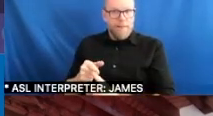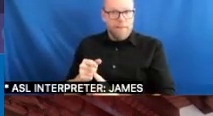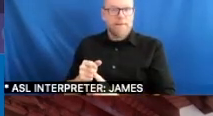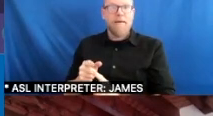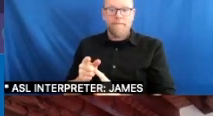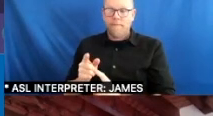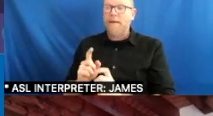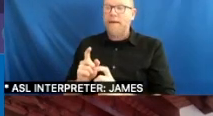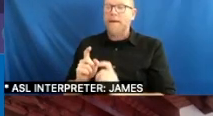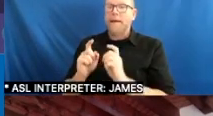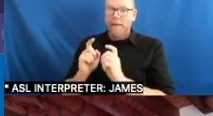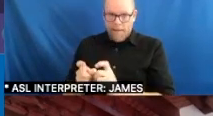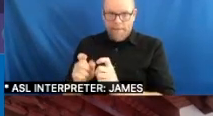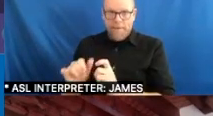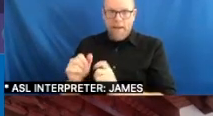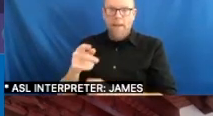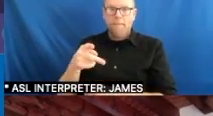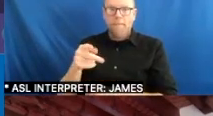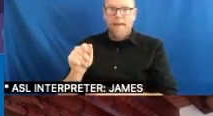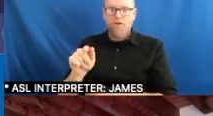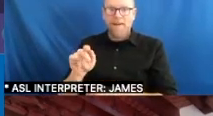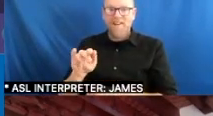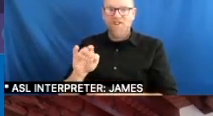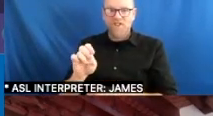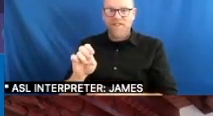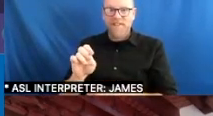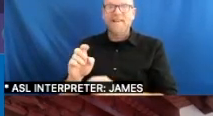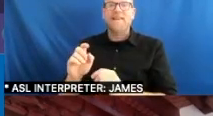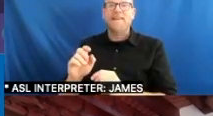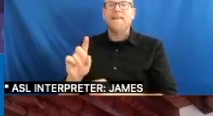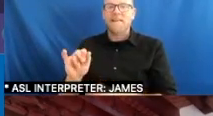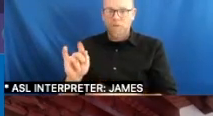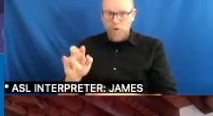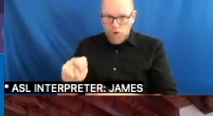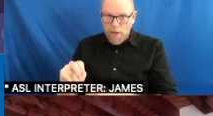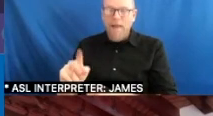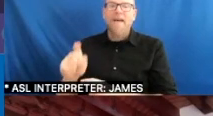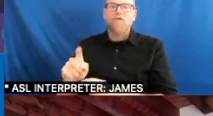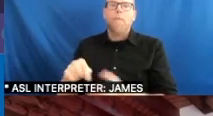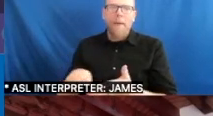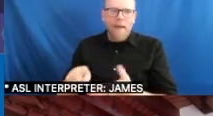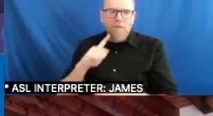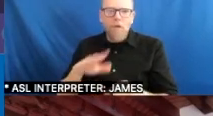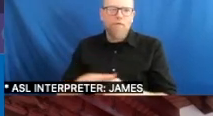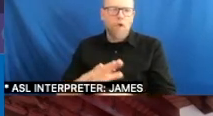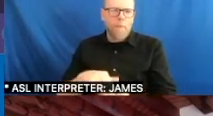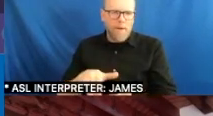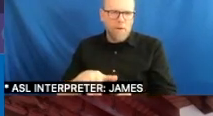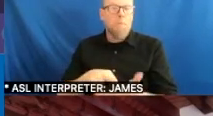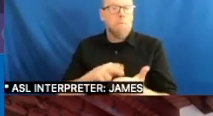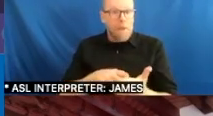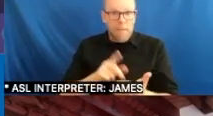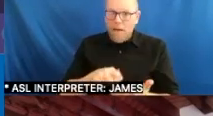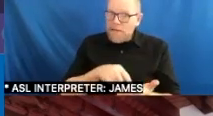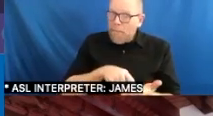patronage distribution, they have to pay taxes on the entire amount. So they have to be paid at least 20% in cash so that